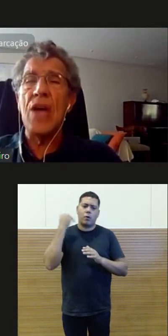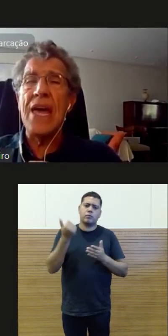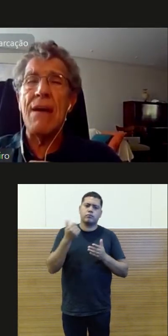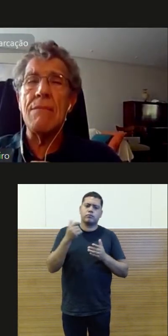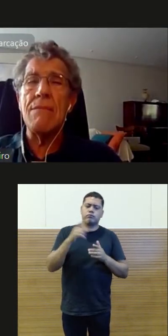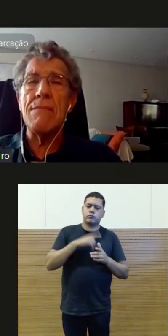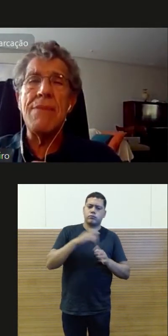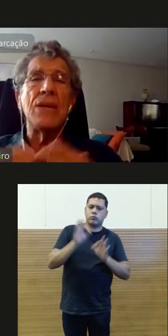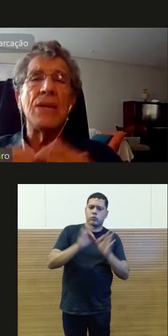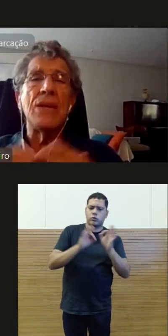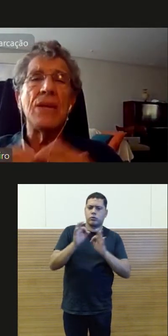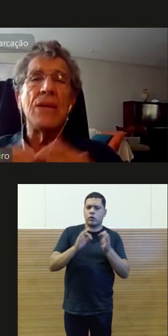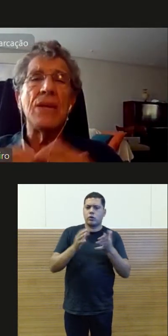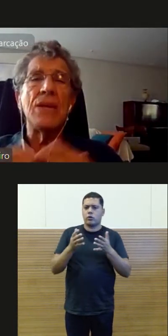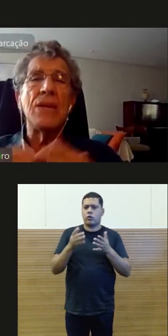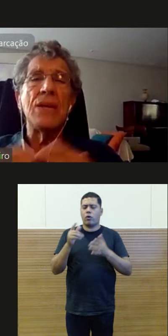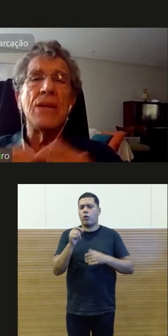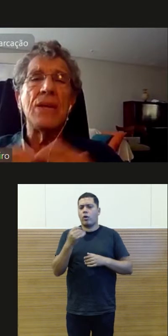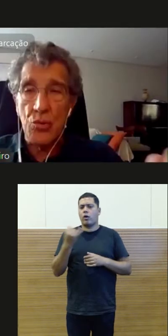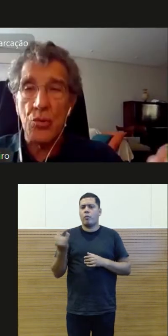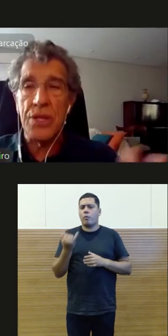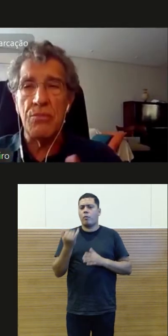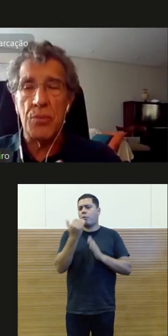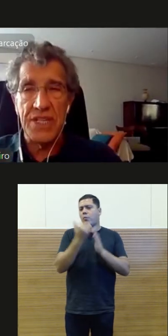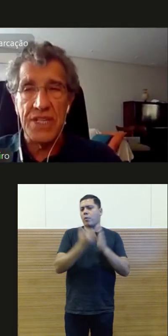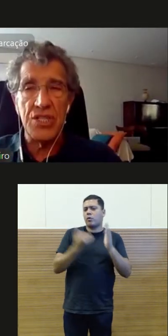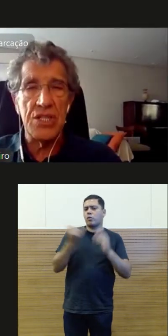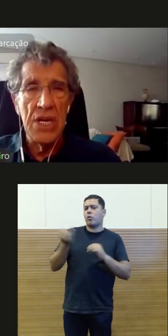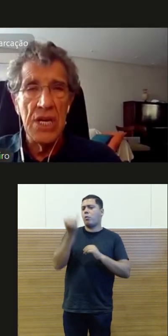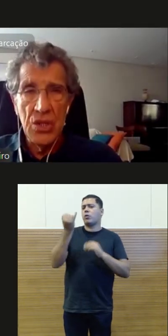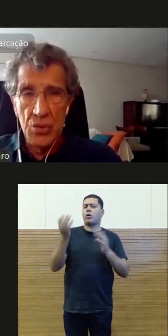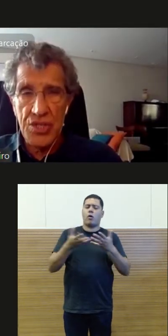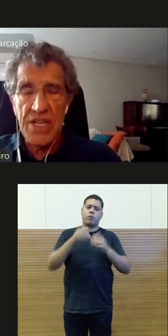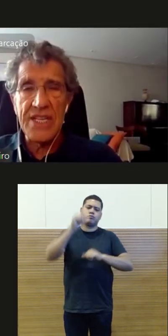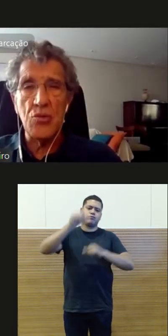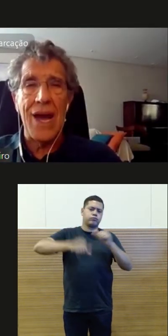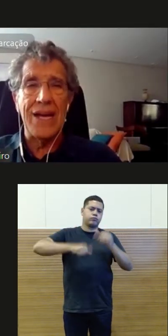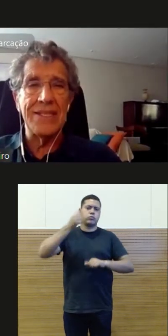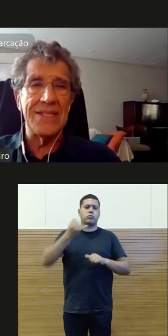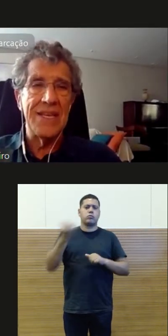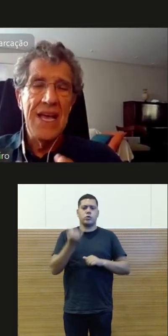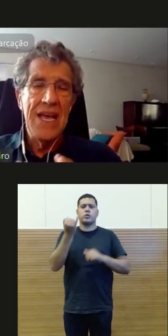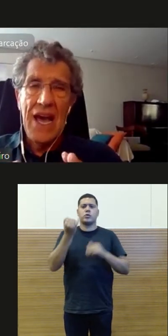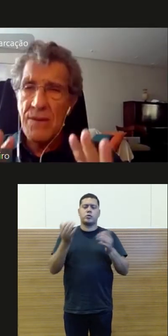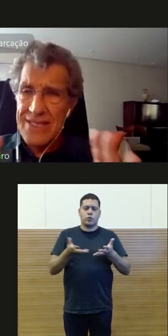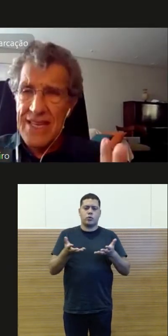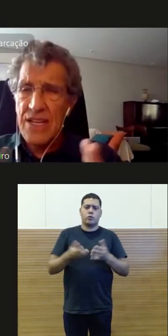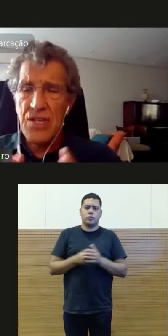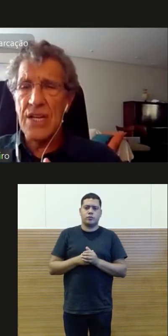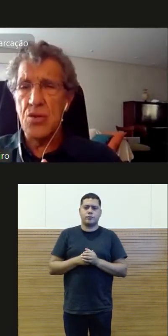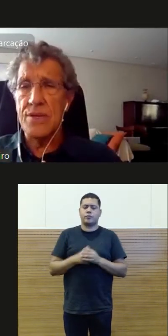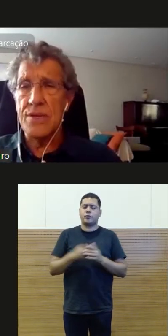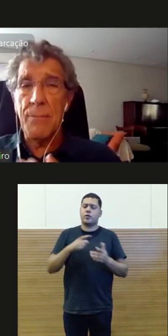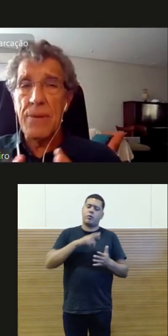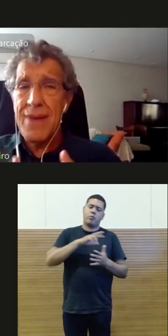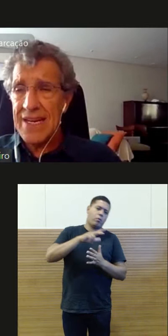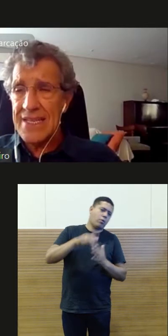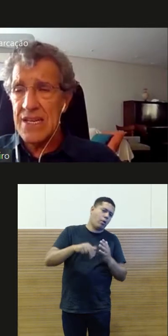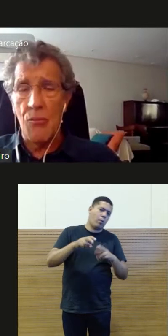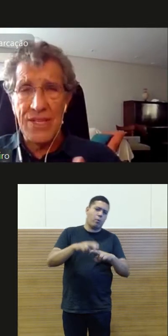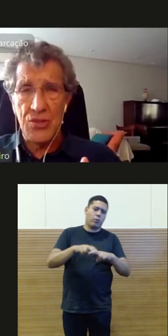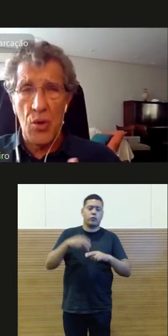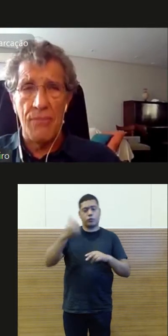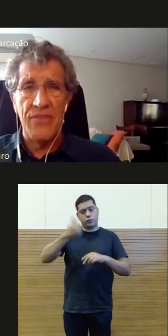century the food processing issue was less important, but it has become so much more important